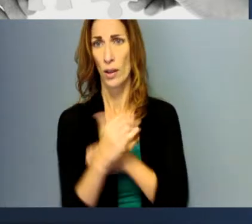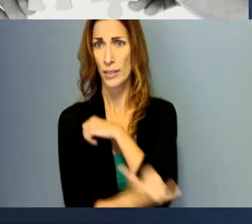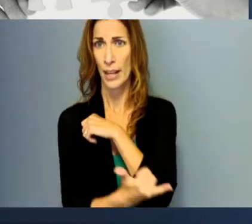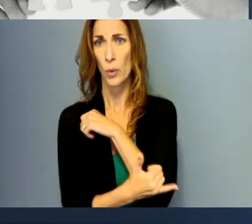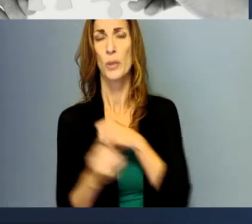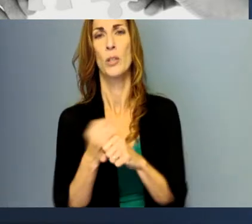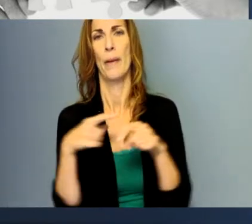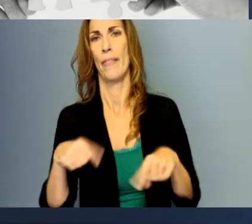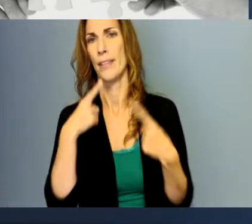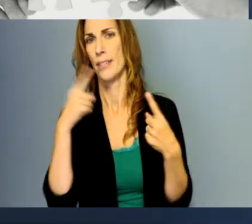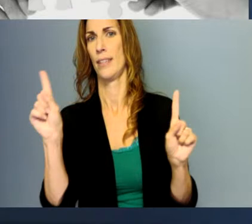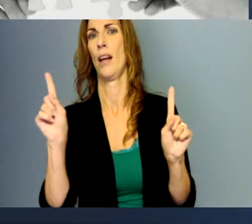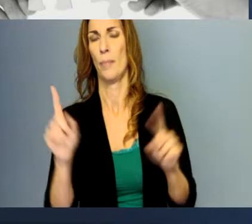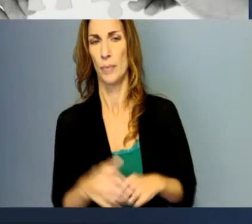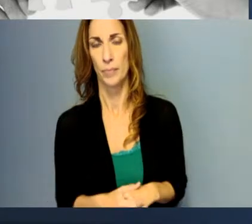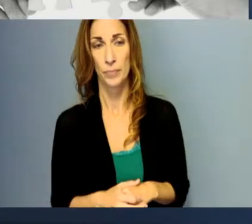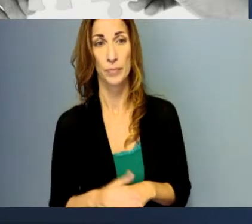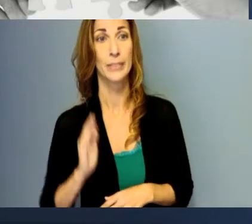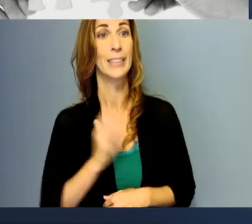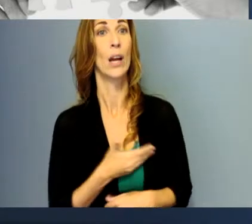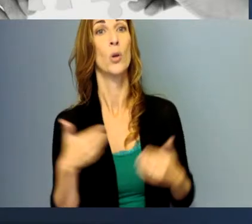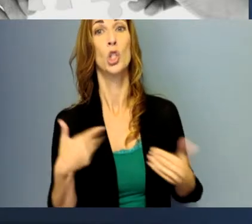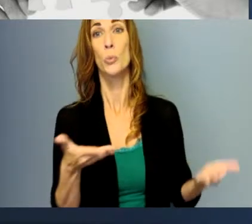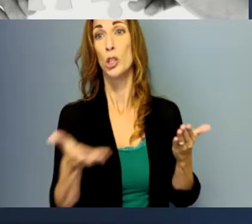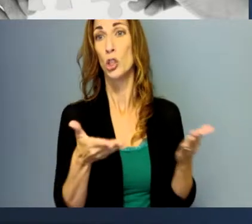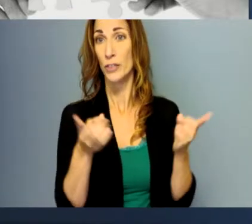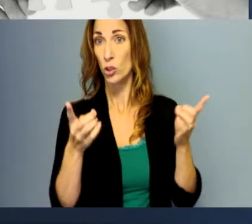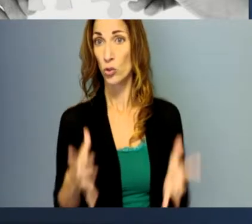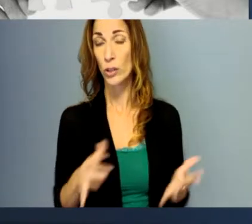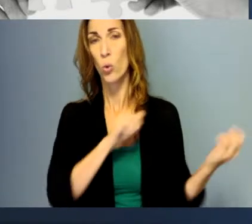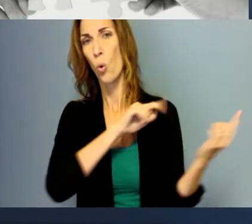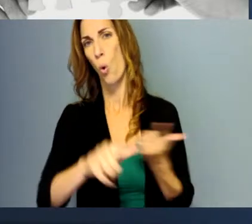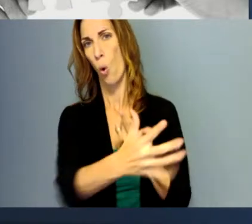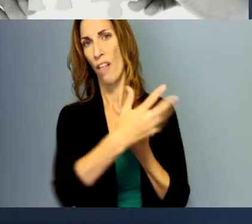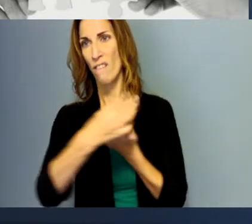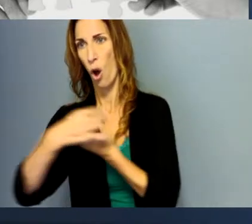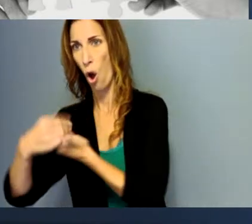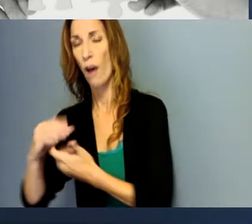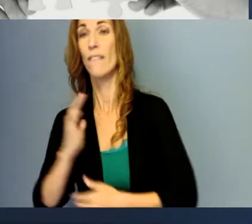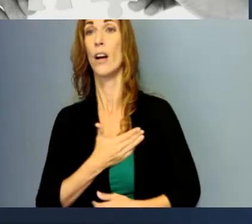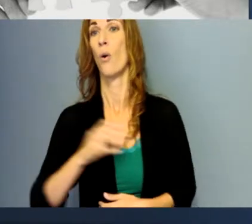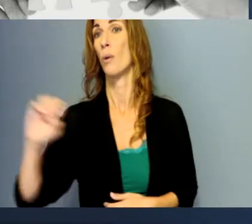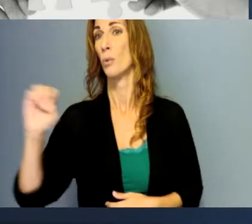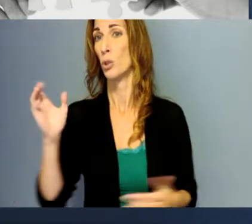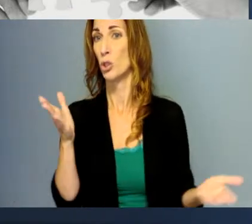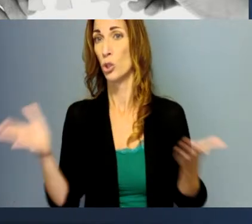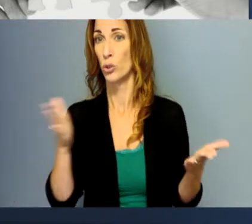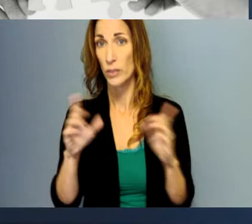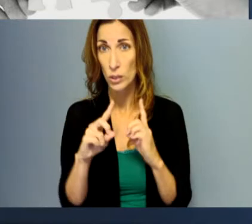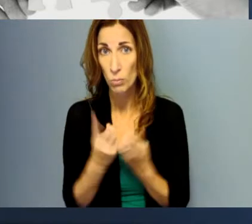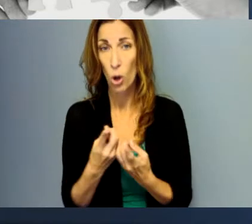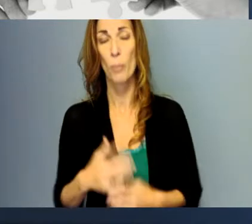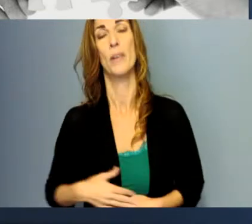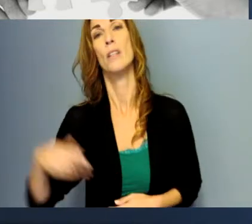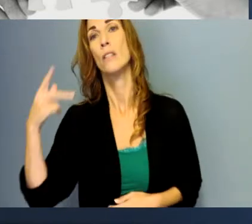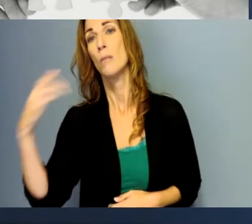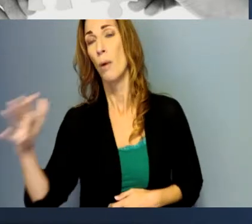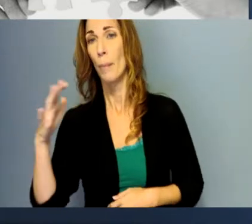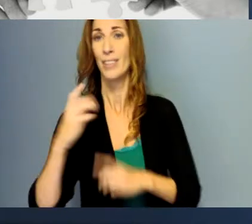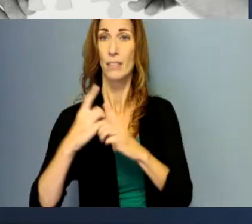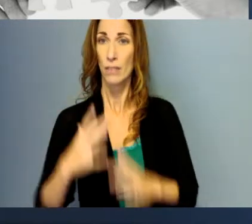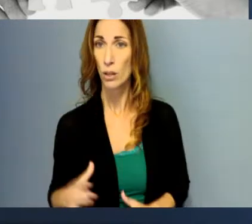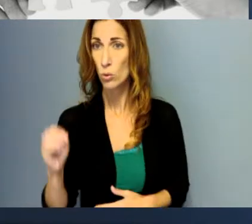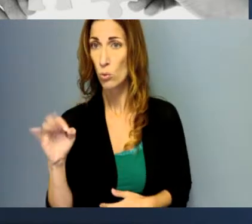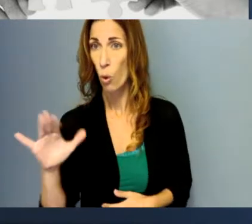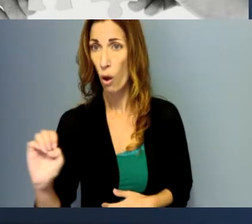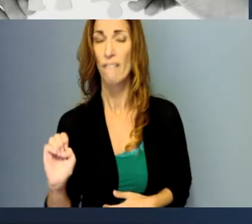happen. Our human services directors were all involved in this, our emergency services department, public defender's office,